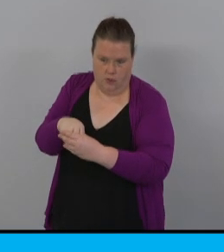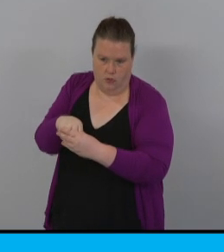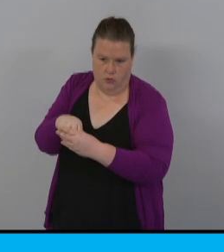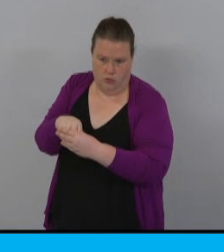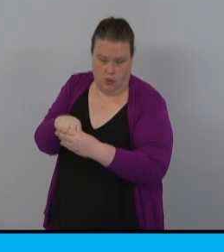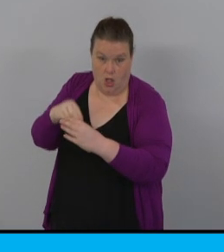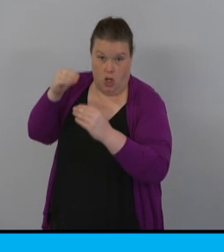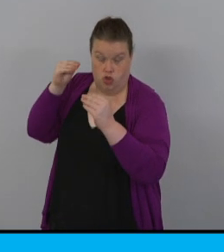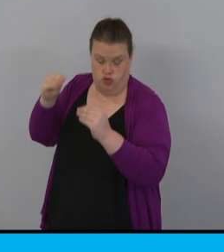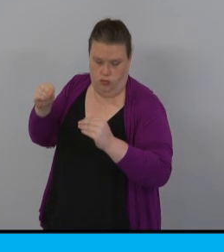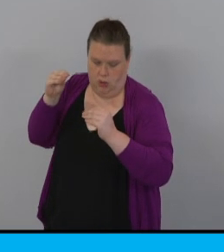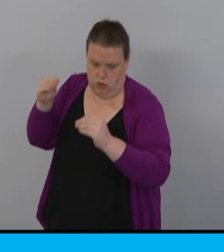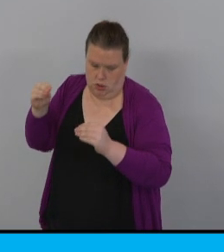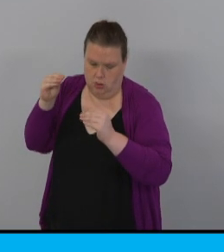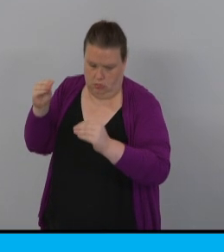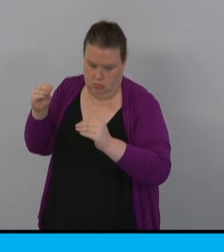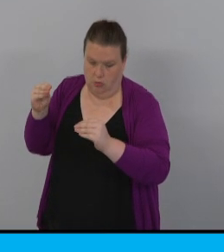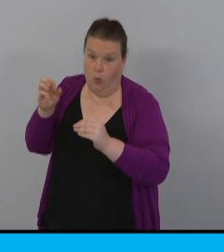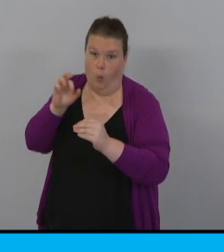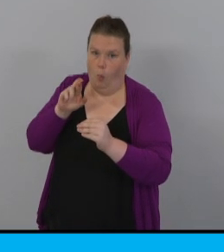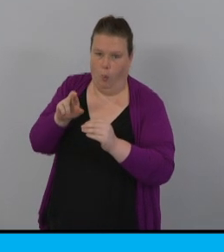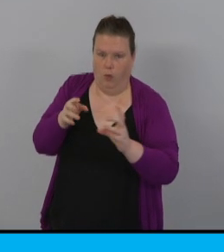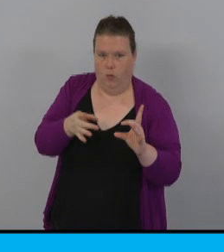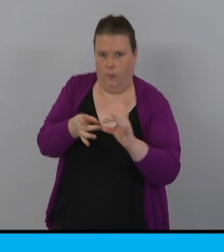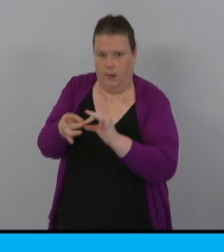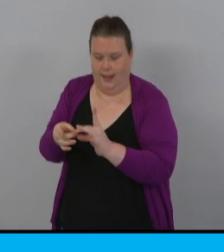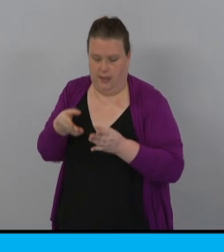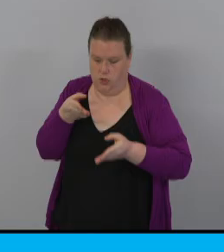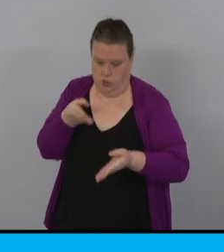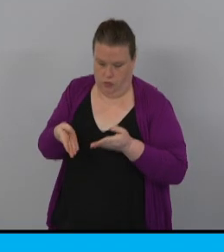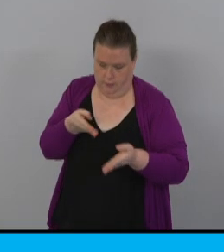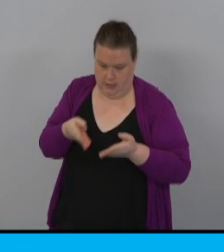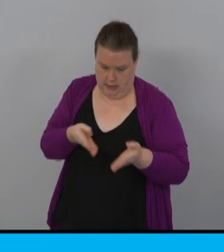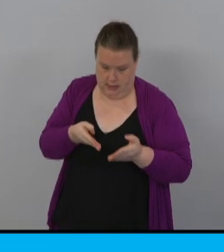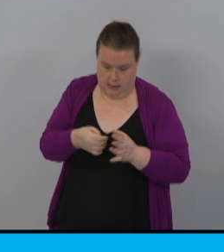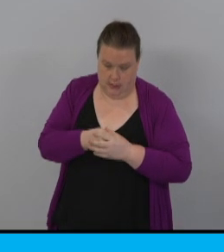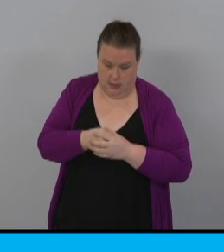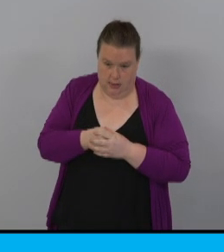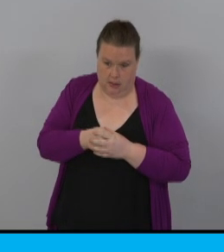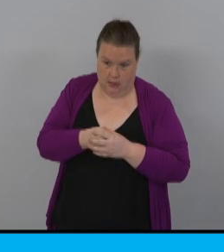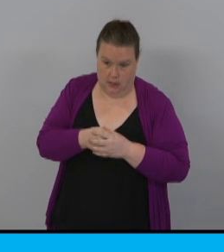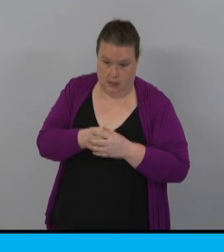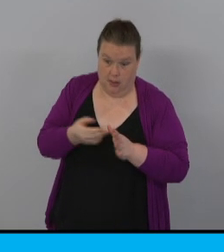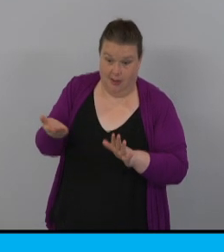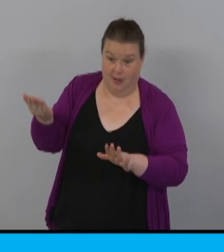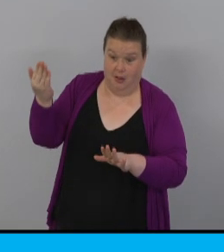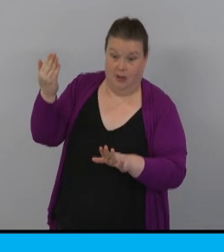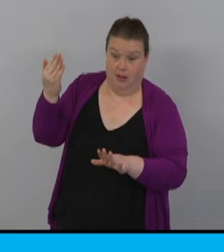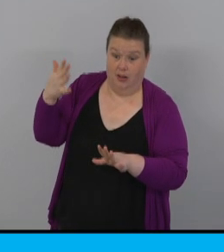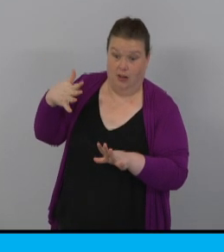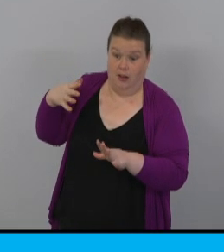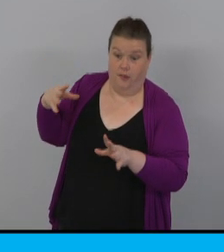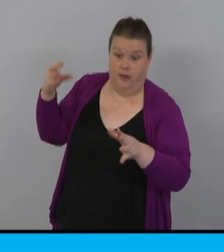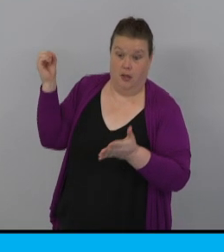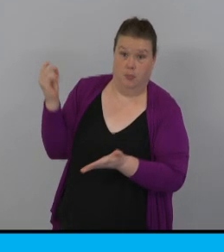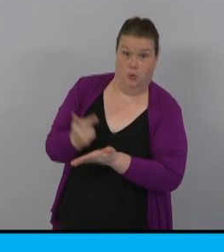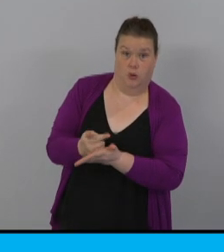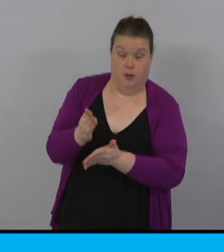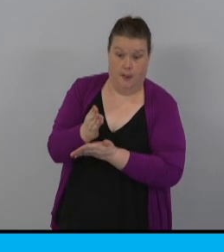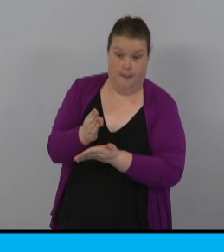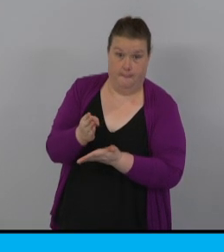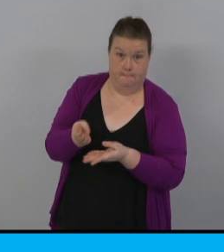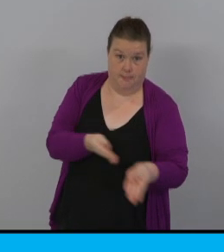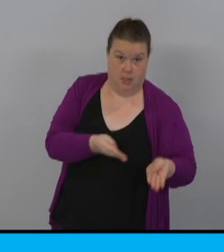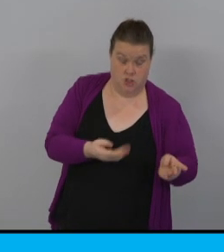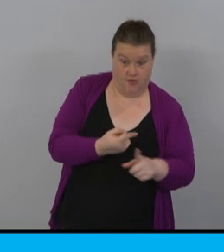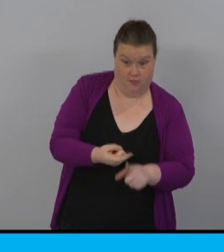related services. As you can see, that's up considerably from the adopted budget of 92.8 million this past year. Reason